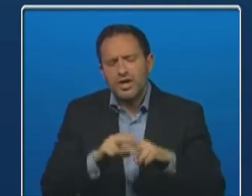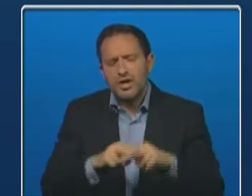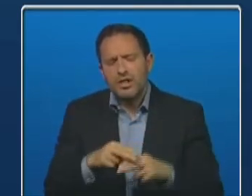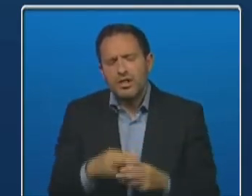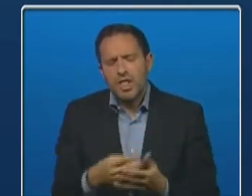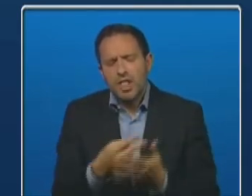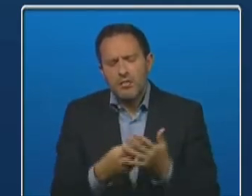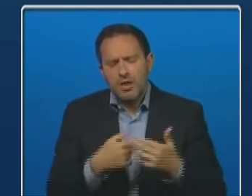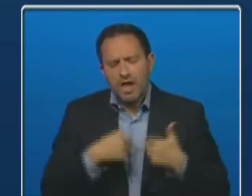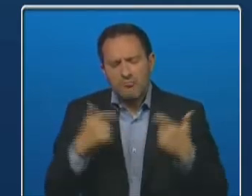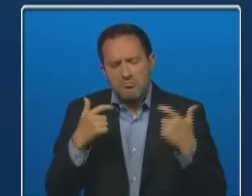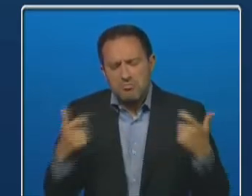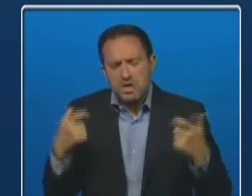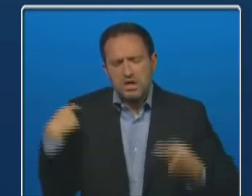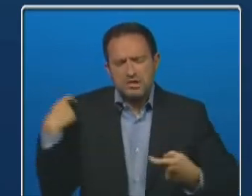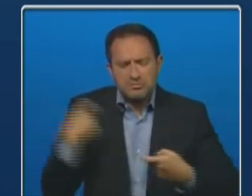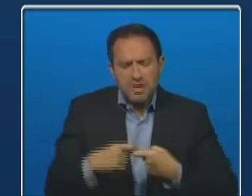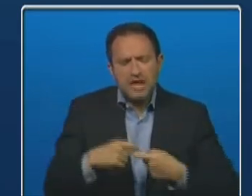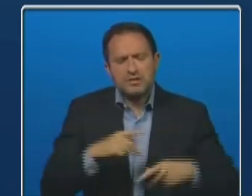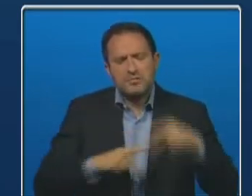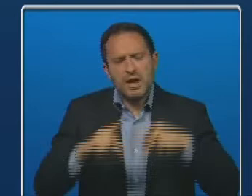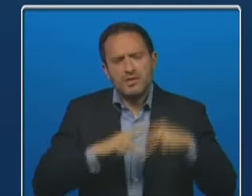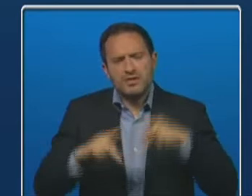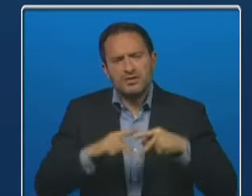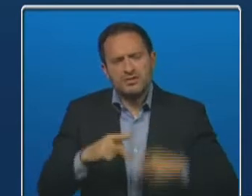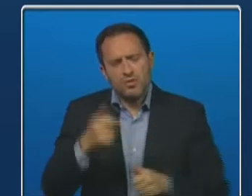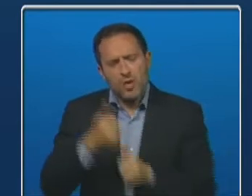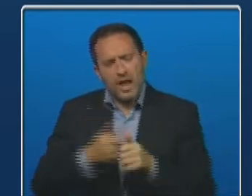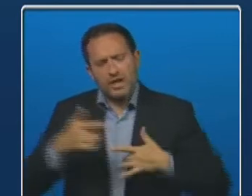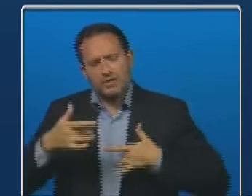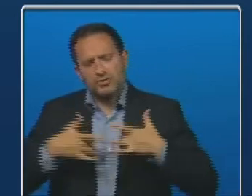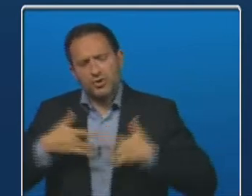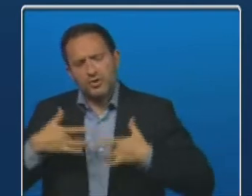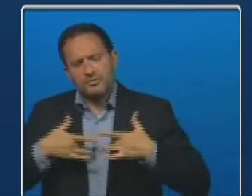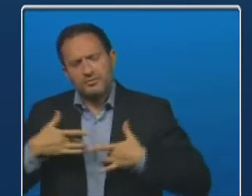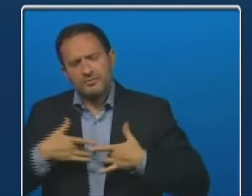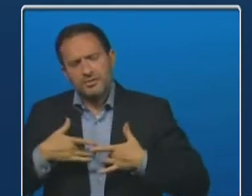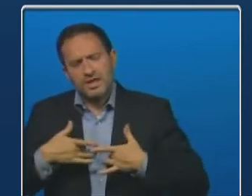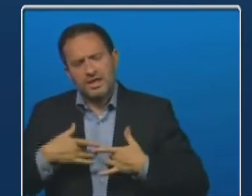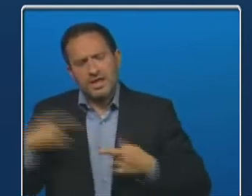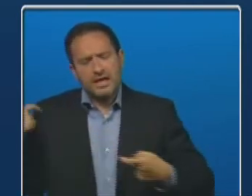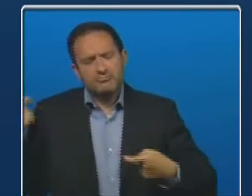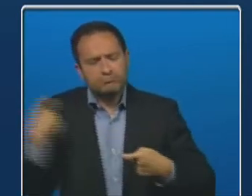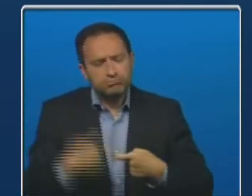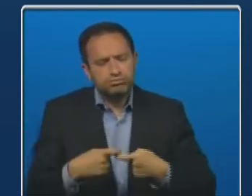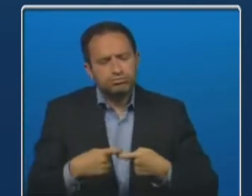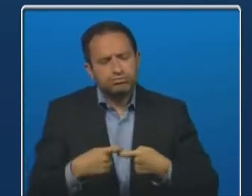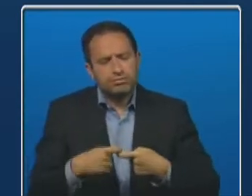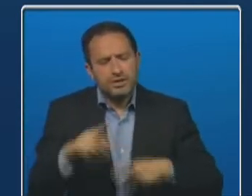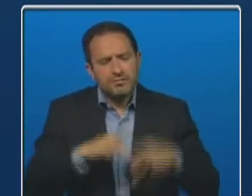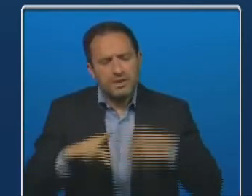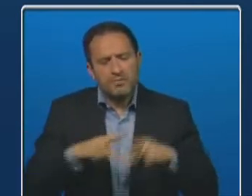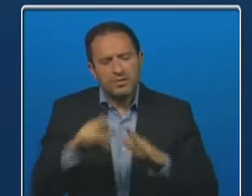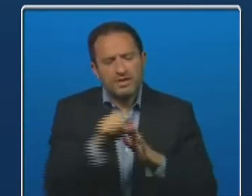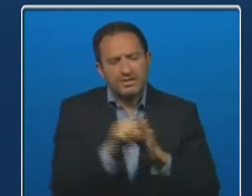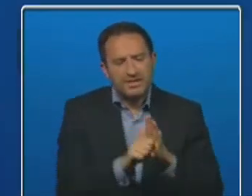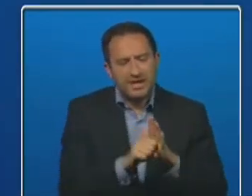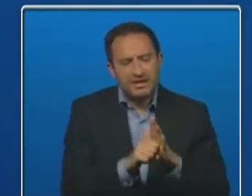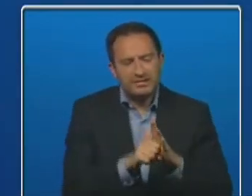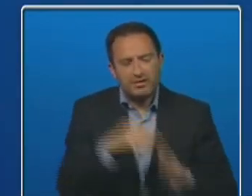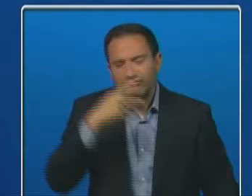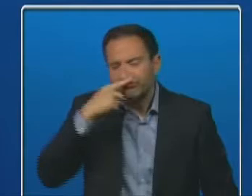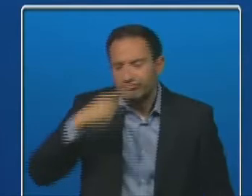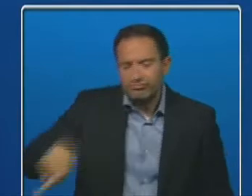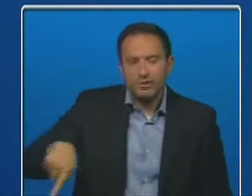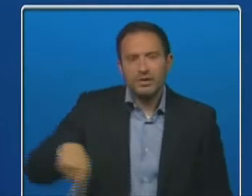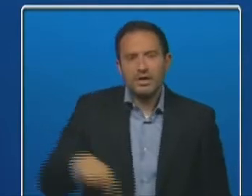sizable Hispanic populations. Is there any concern that Hispanics in these states were overlooked?